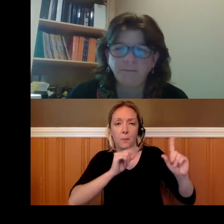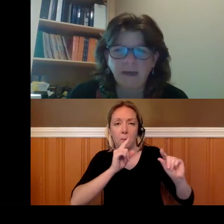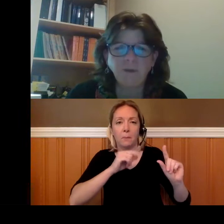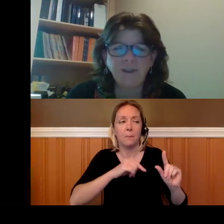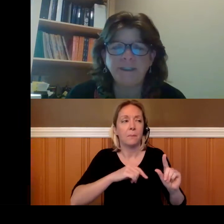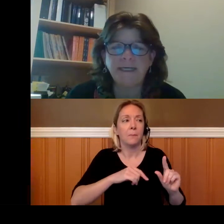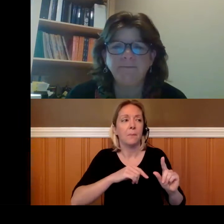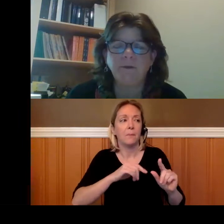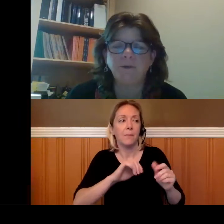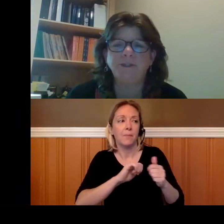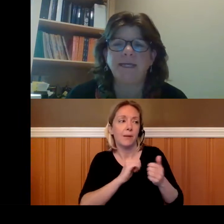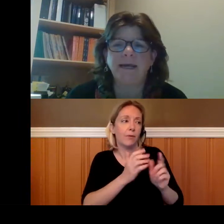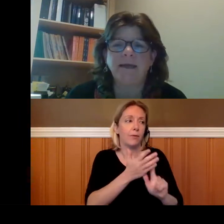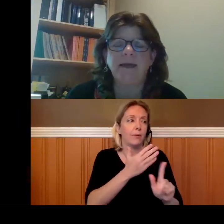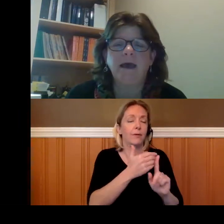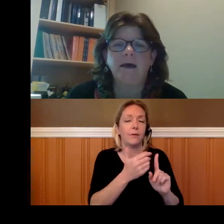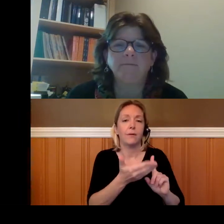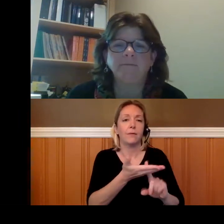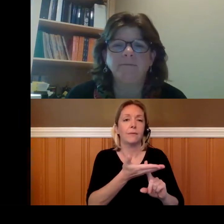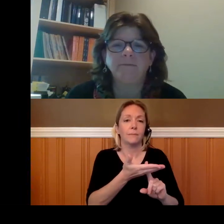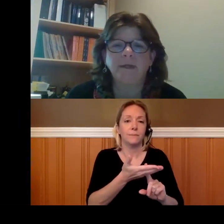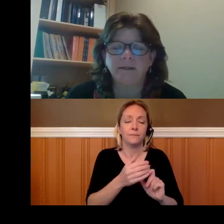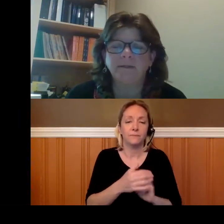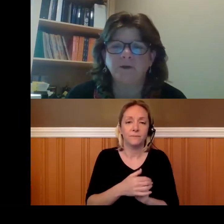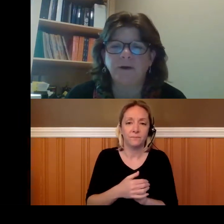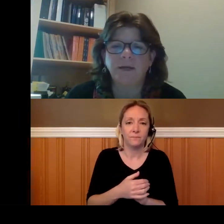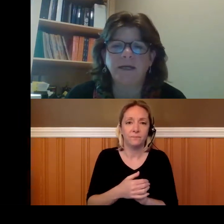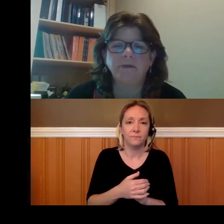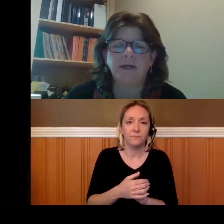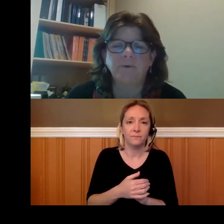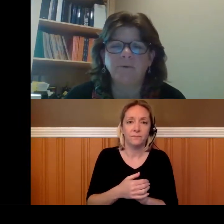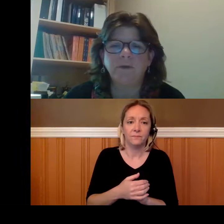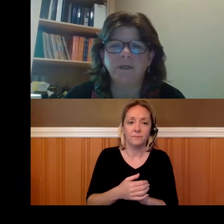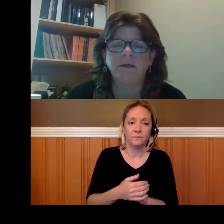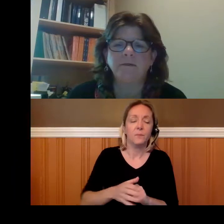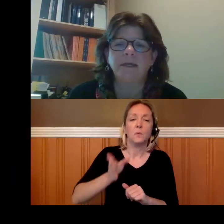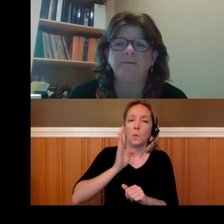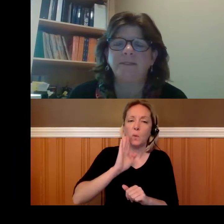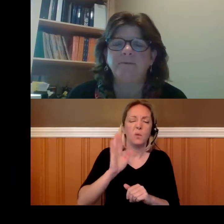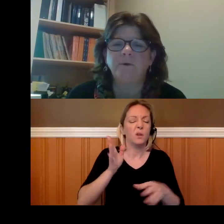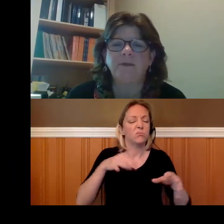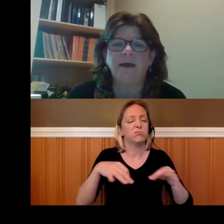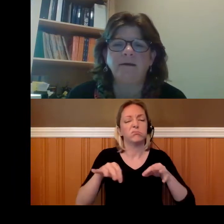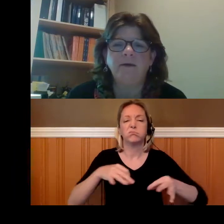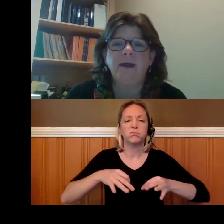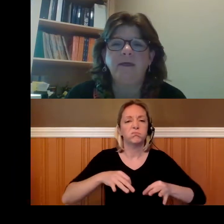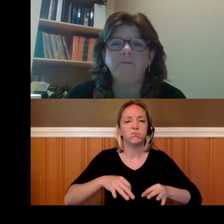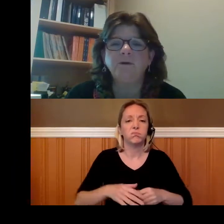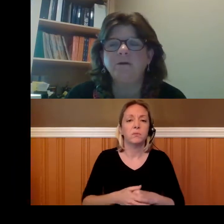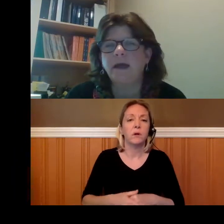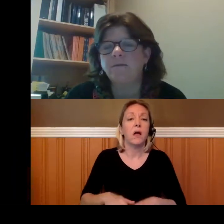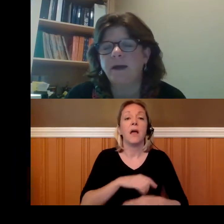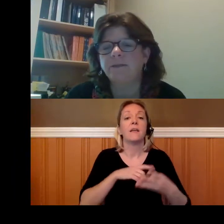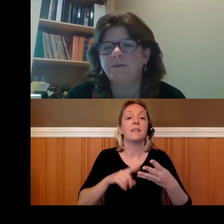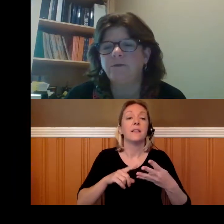what you say. And that's a great way to get a job, but we're really going to dive in deep with that. And then we're going to look out of the box to the future.